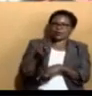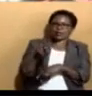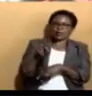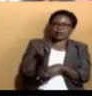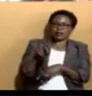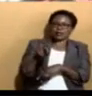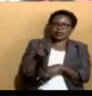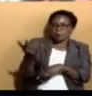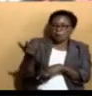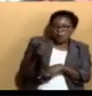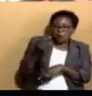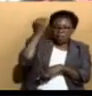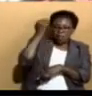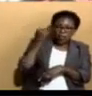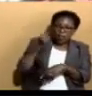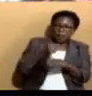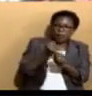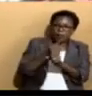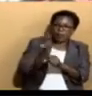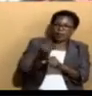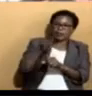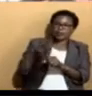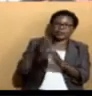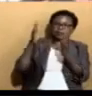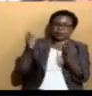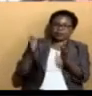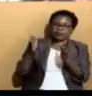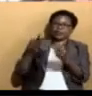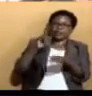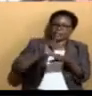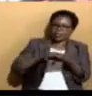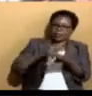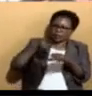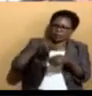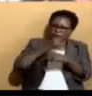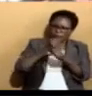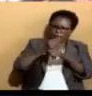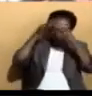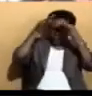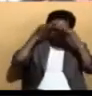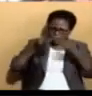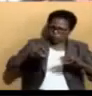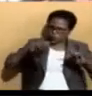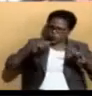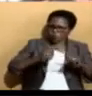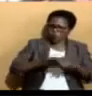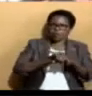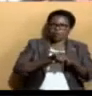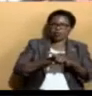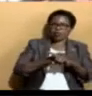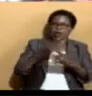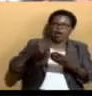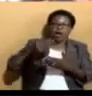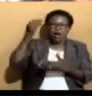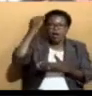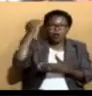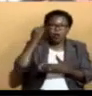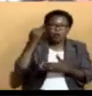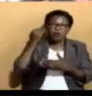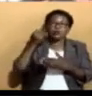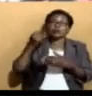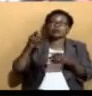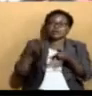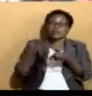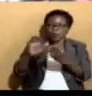The High Court and the Court of Appeal were in error in arriving at a contrary position, and the High Court and the Court